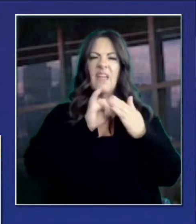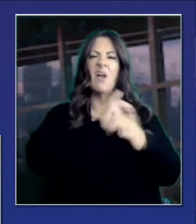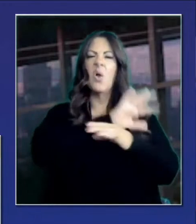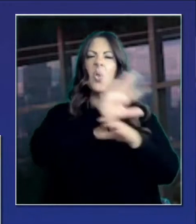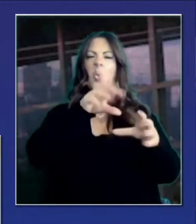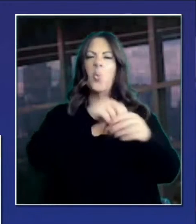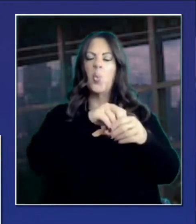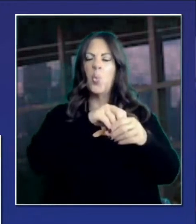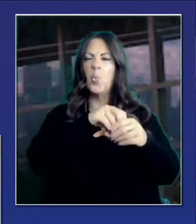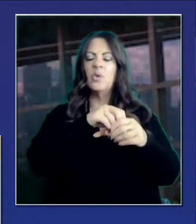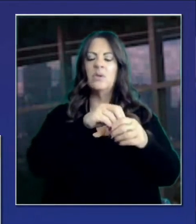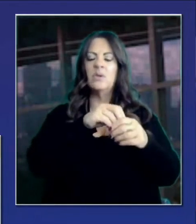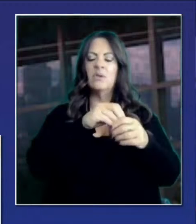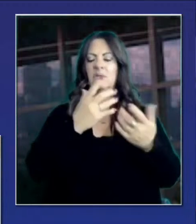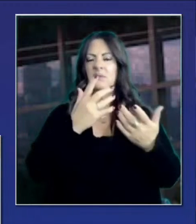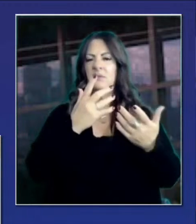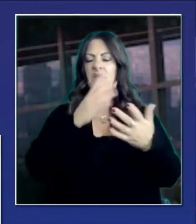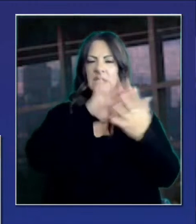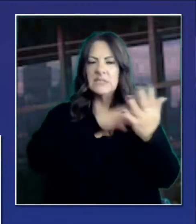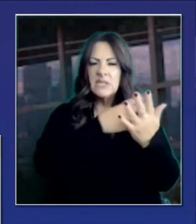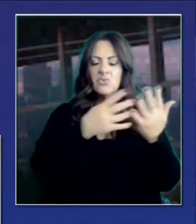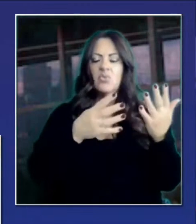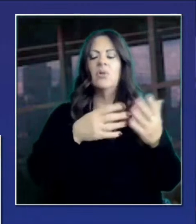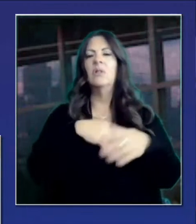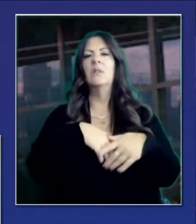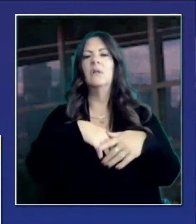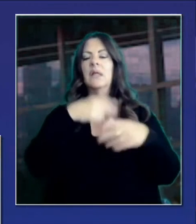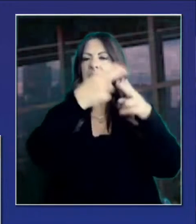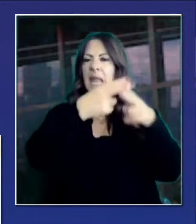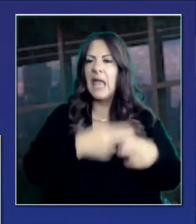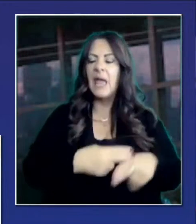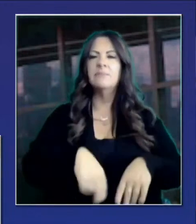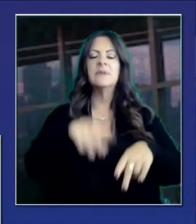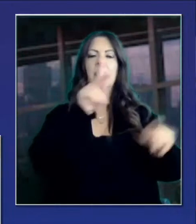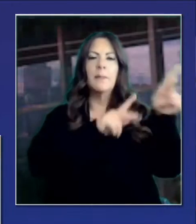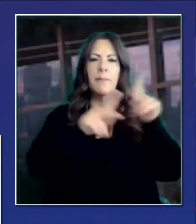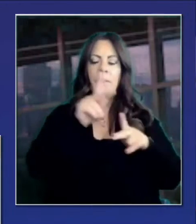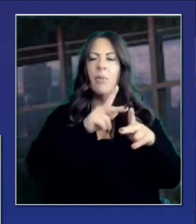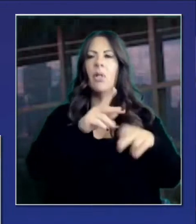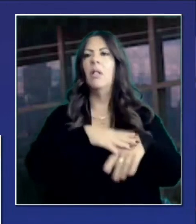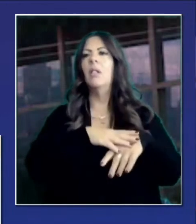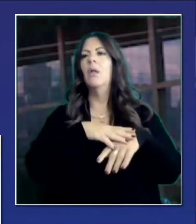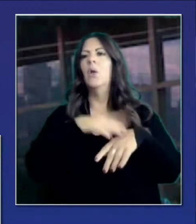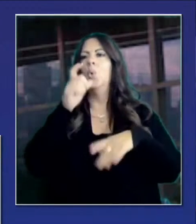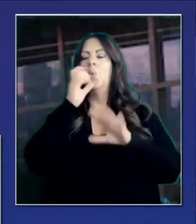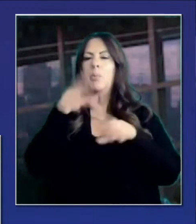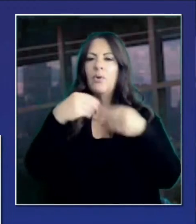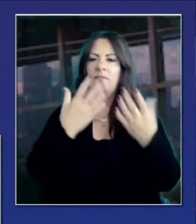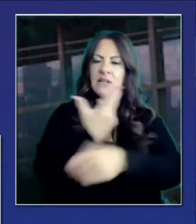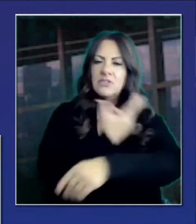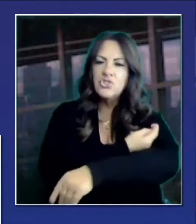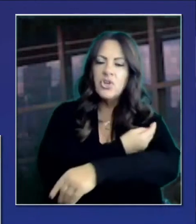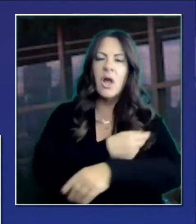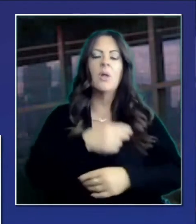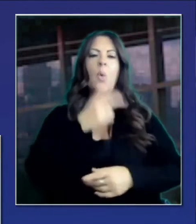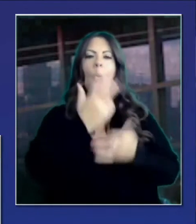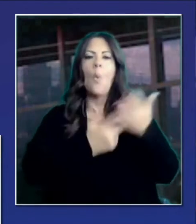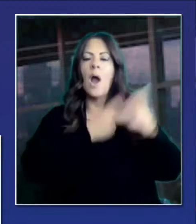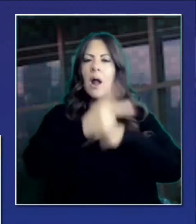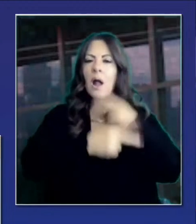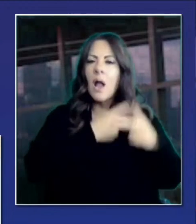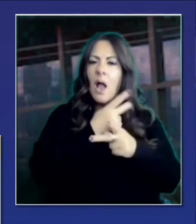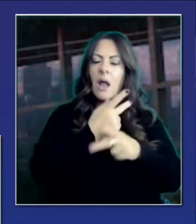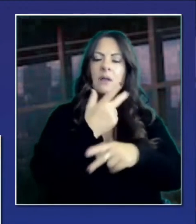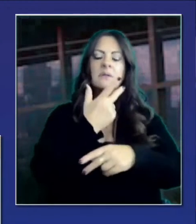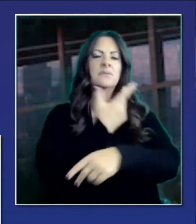whole spectrum of the delivery system, and a database that allows more immediate data to be